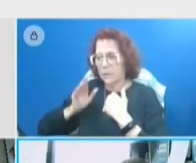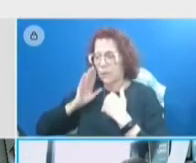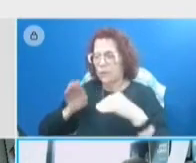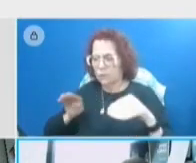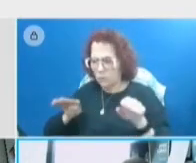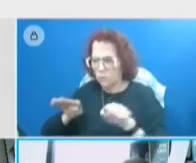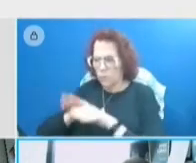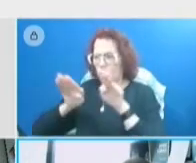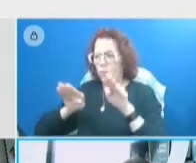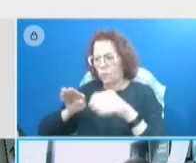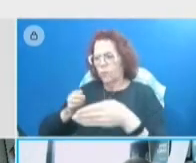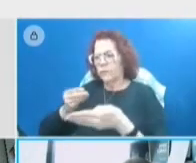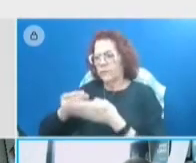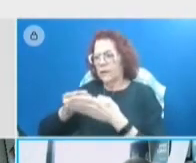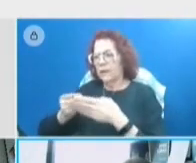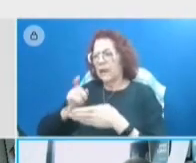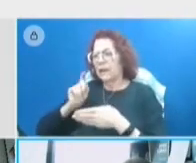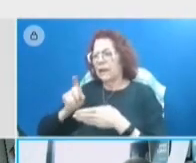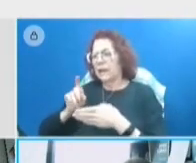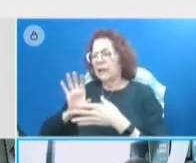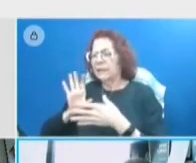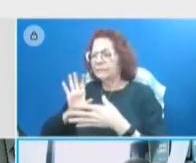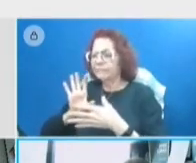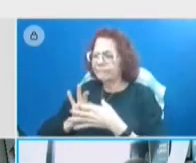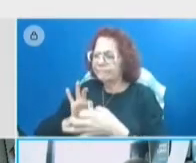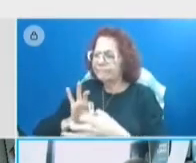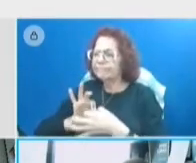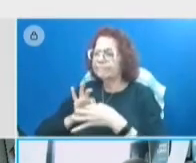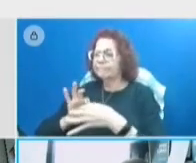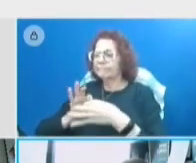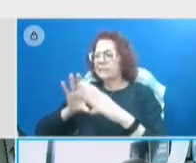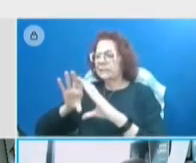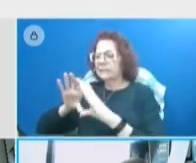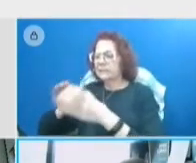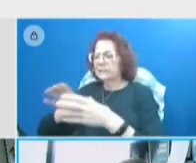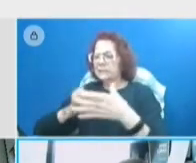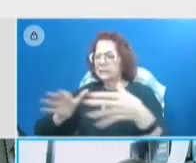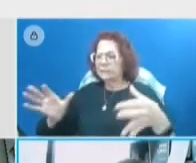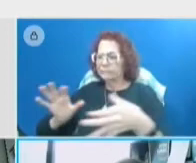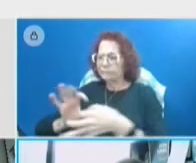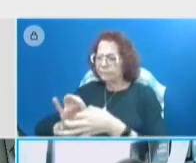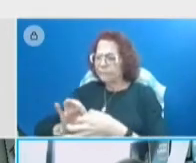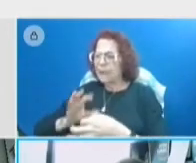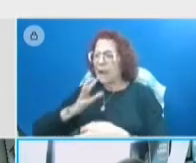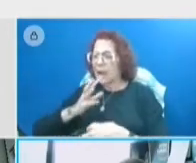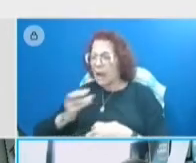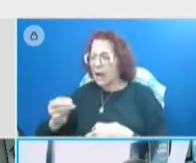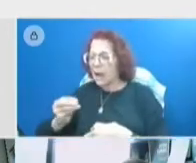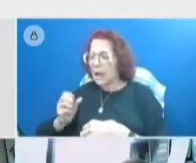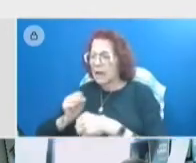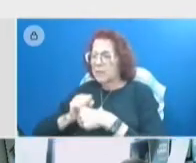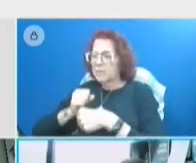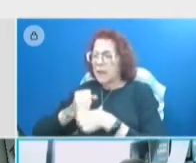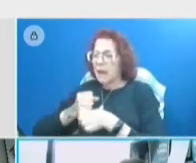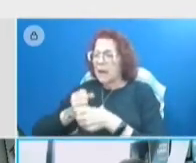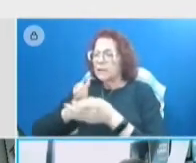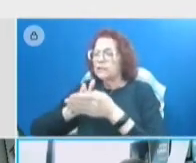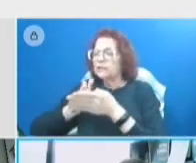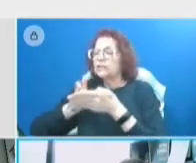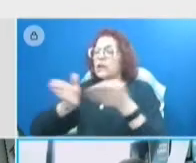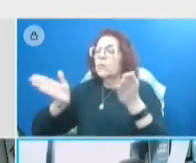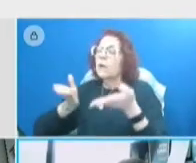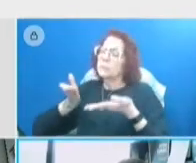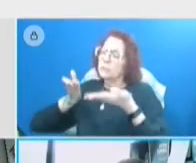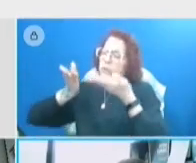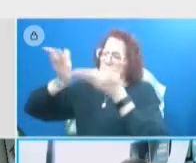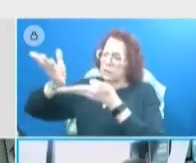with the Division of Budget and the Office of General Services, because when we notify the intent, we'd make a filing on